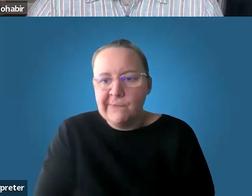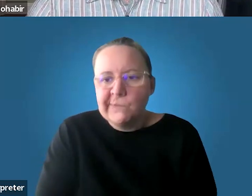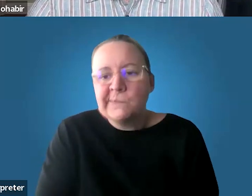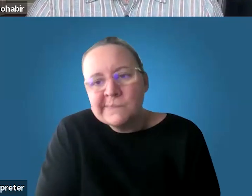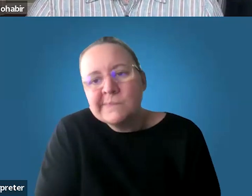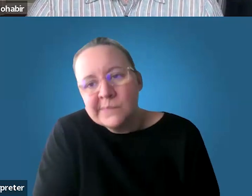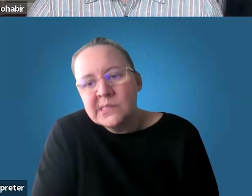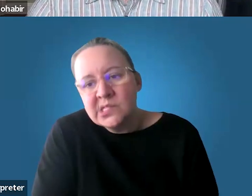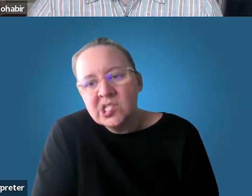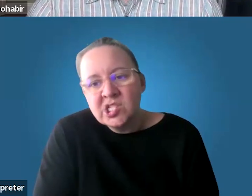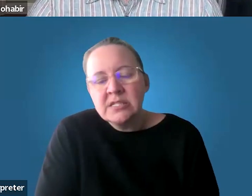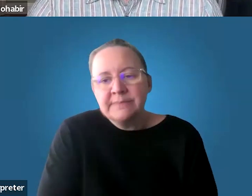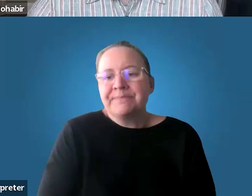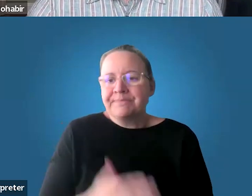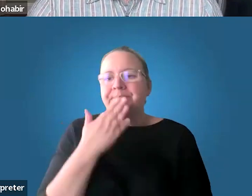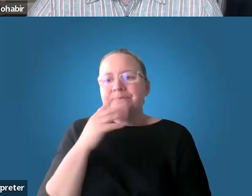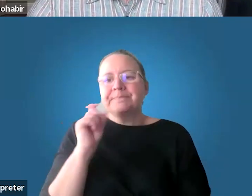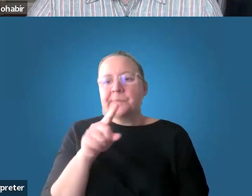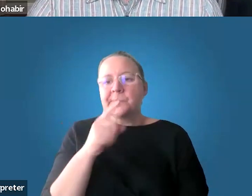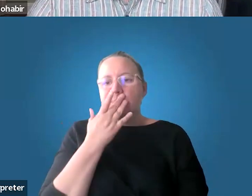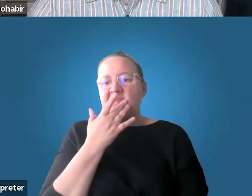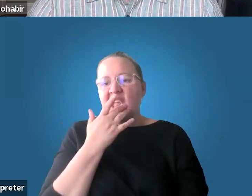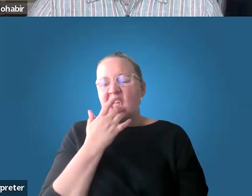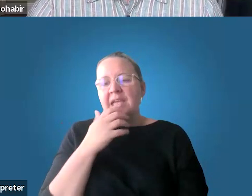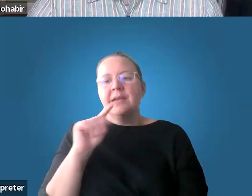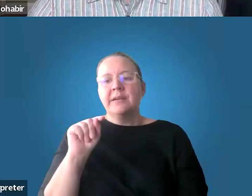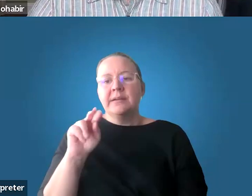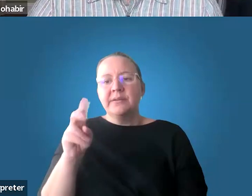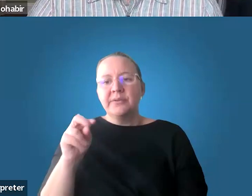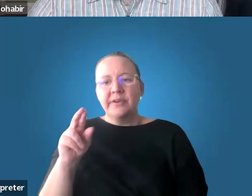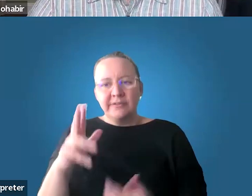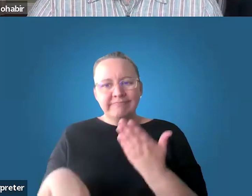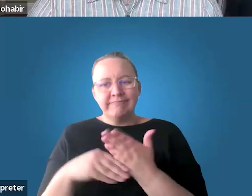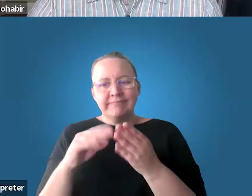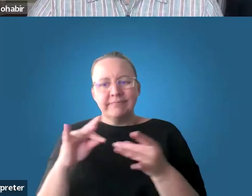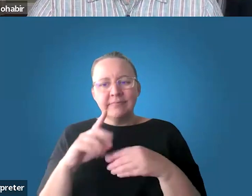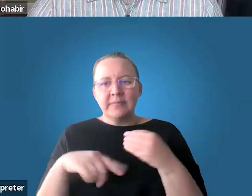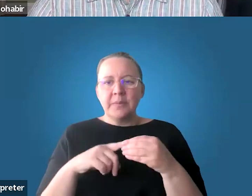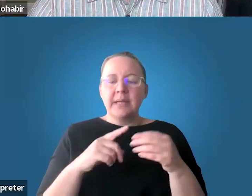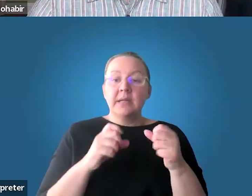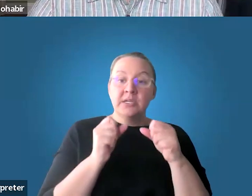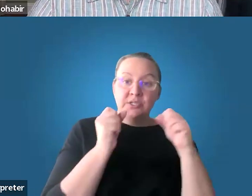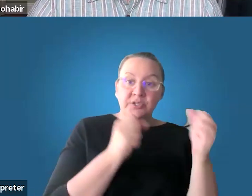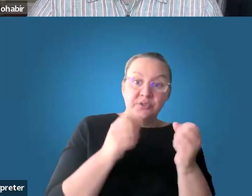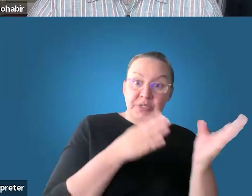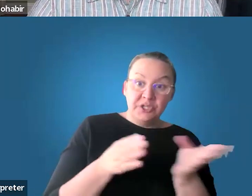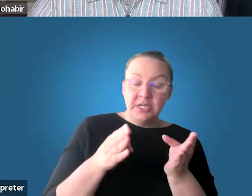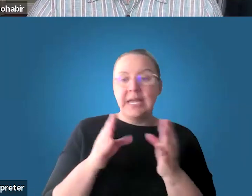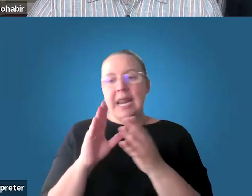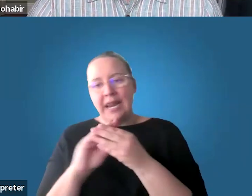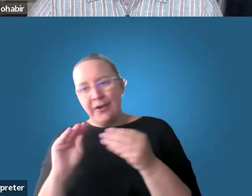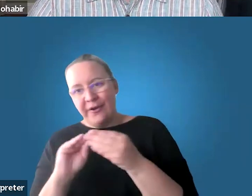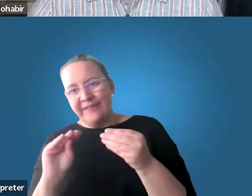Yeah, I think that's a good question. And Trevor, you talked a little bit when we thought about the difference between strategic comms and narrative